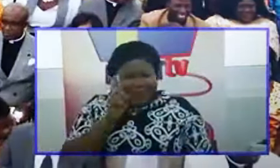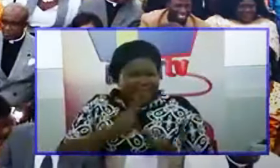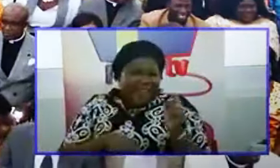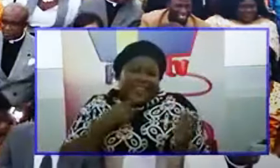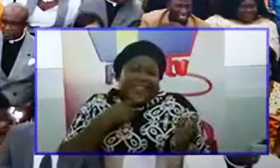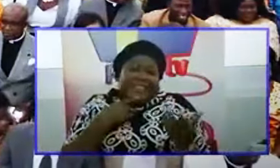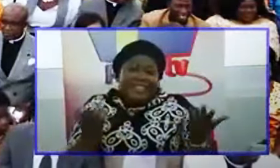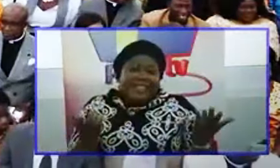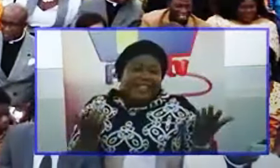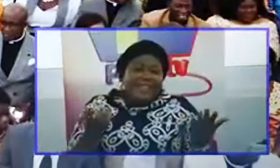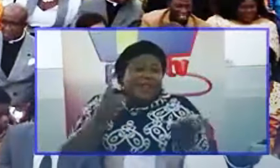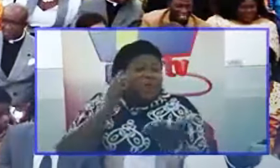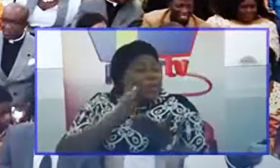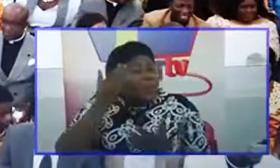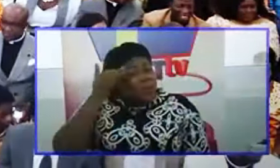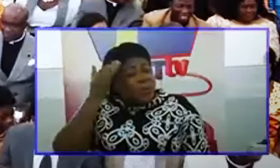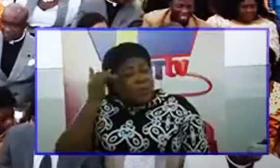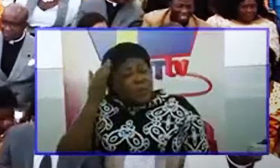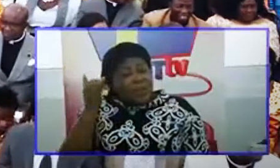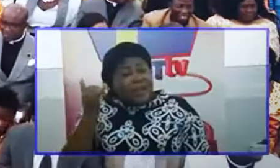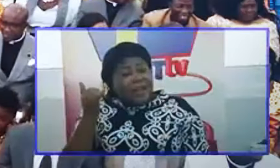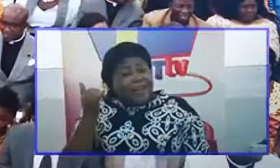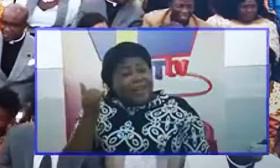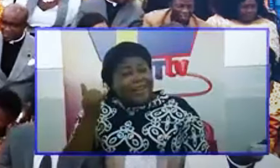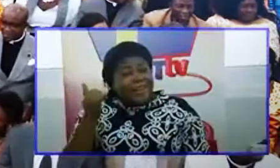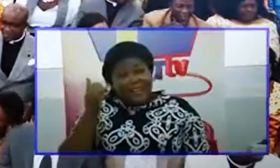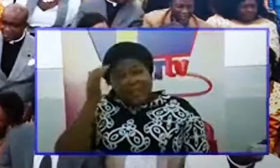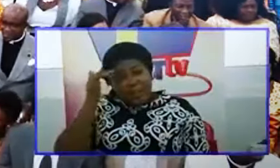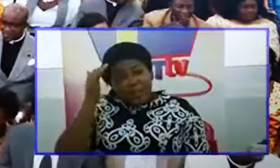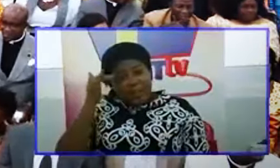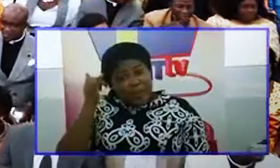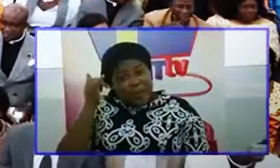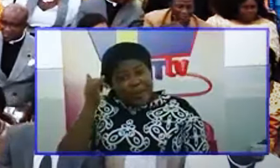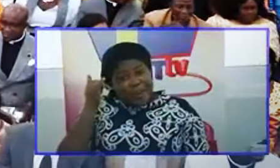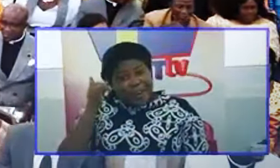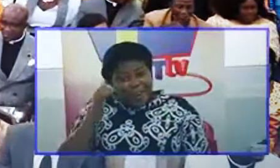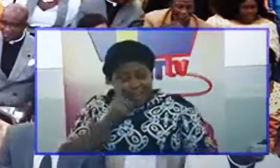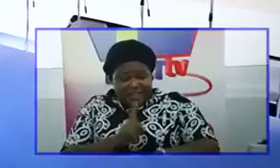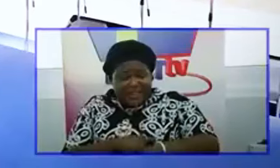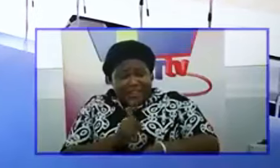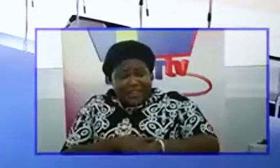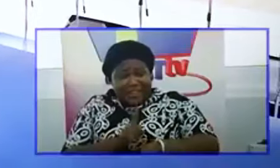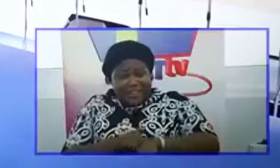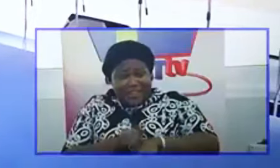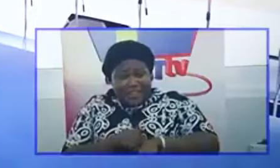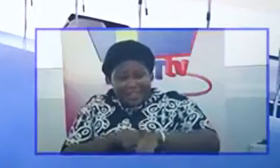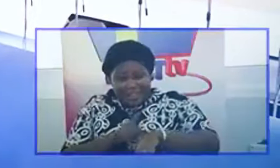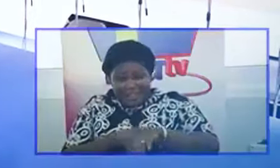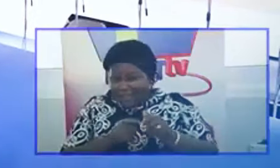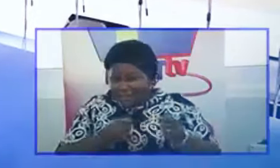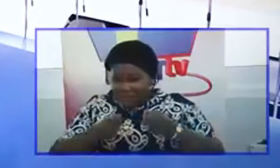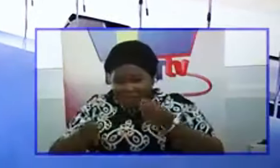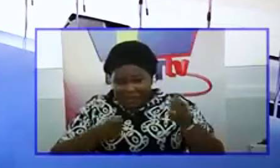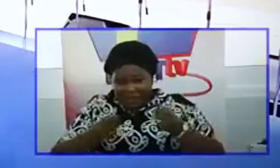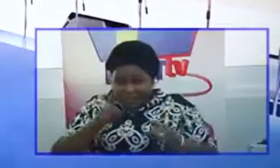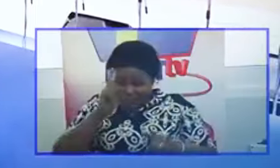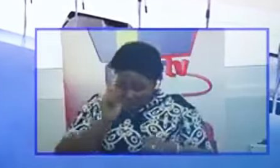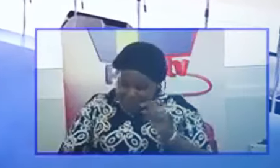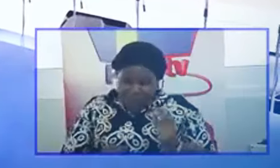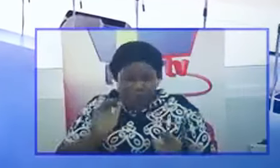You know why he's doing that? The governor is causing him to change his voice. Because time is